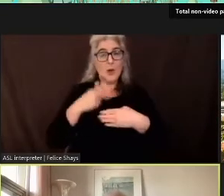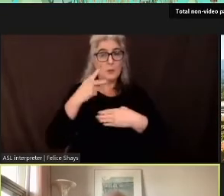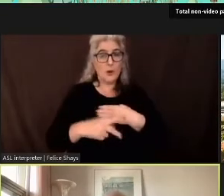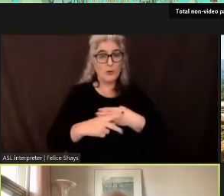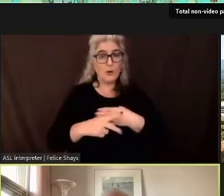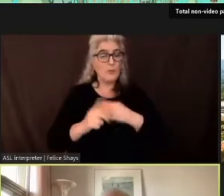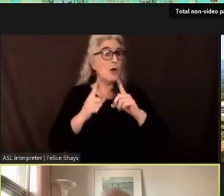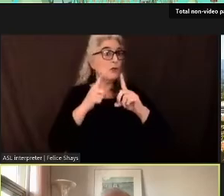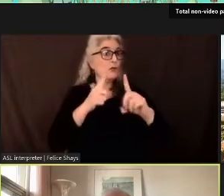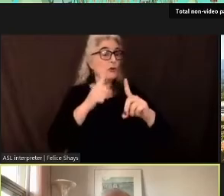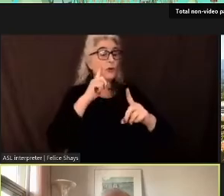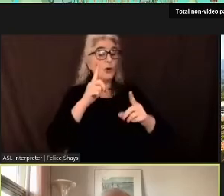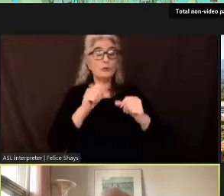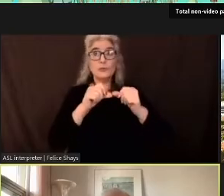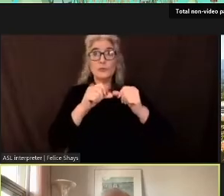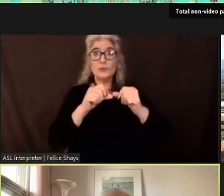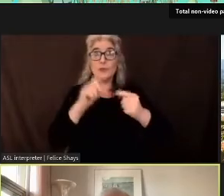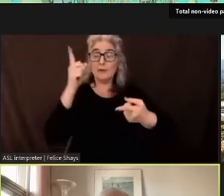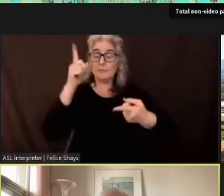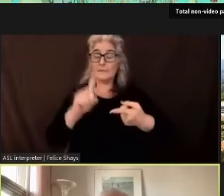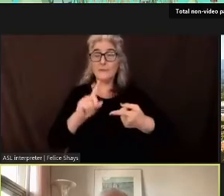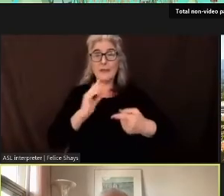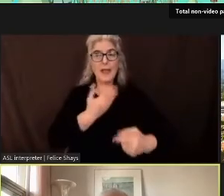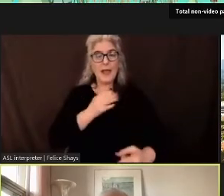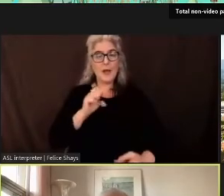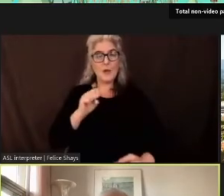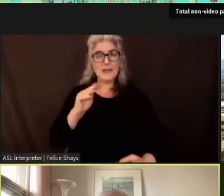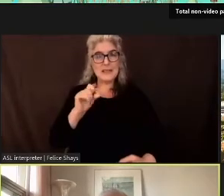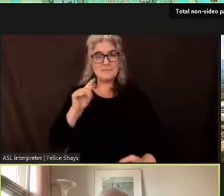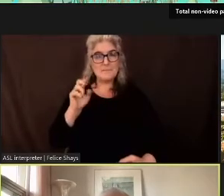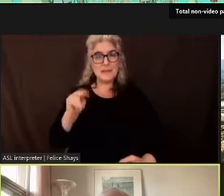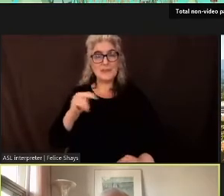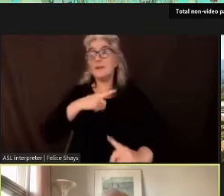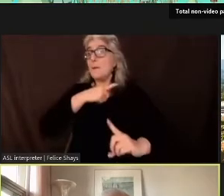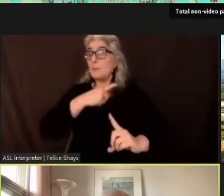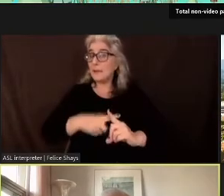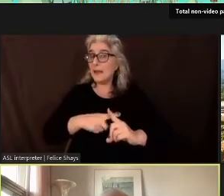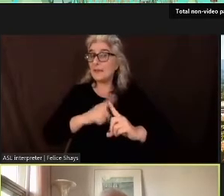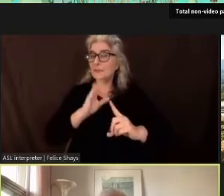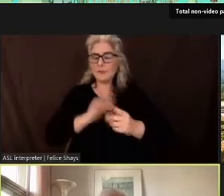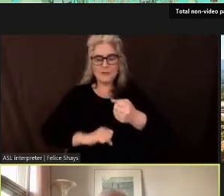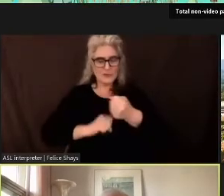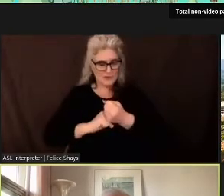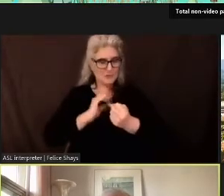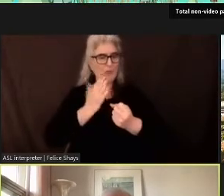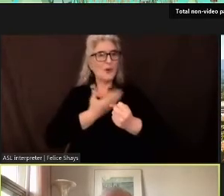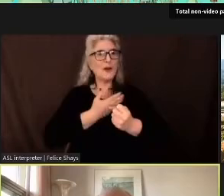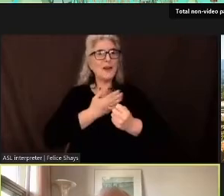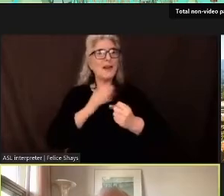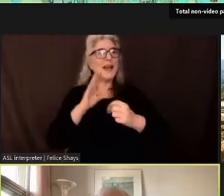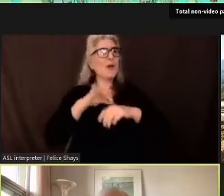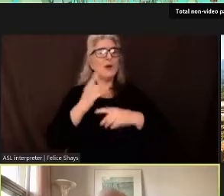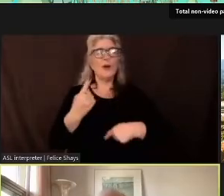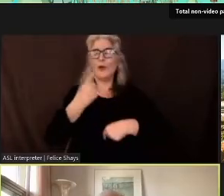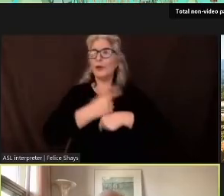support our annual Earth Day campaign. Throughout the last decade, we've